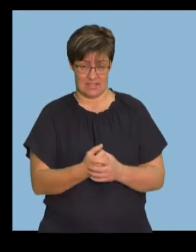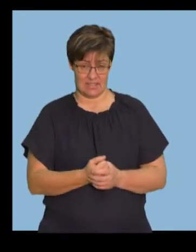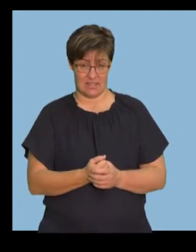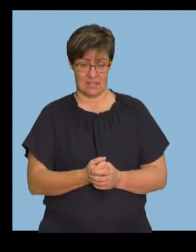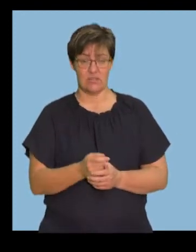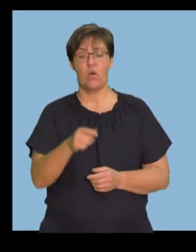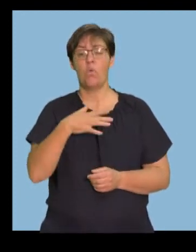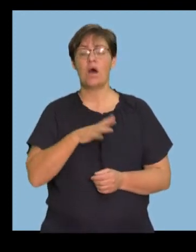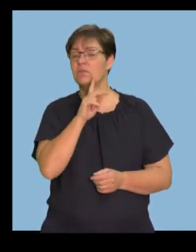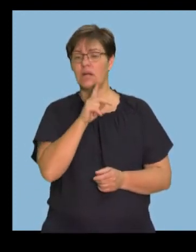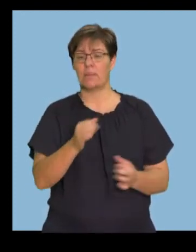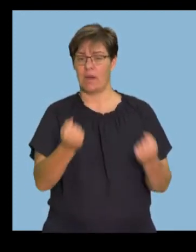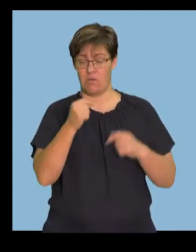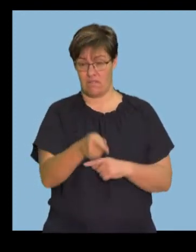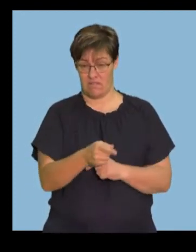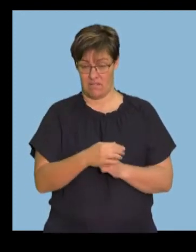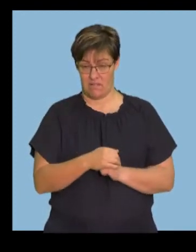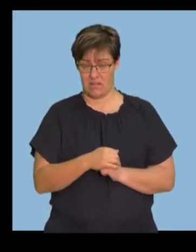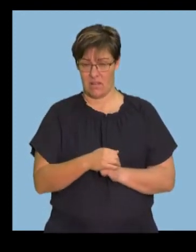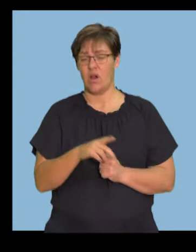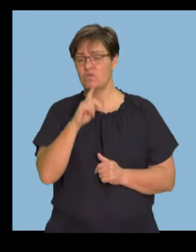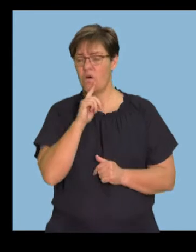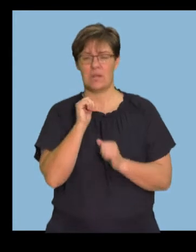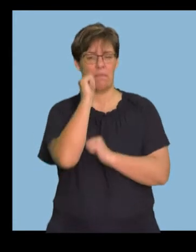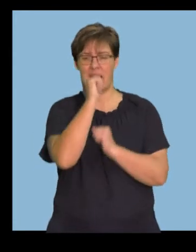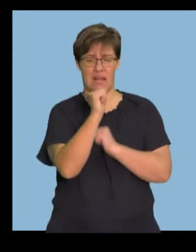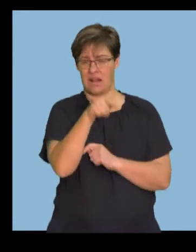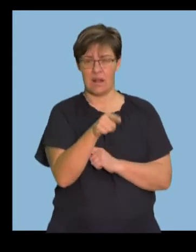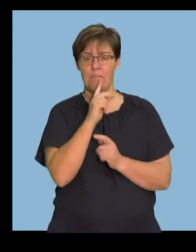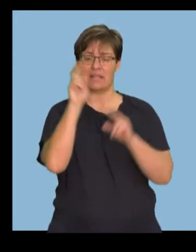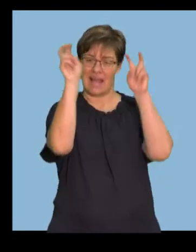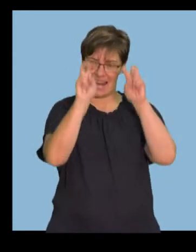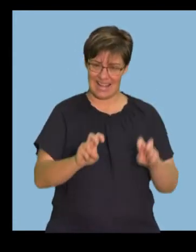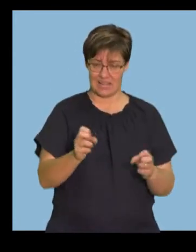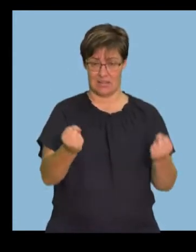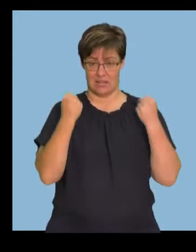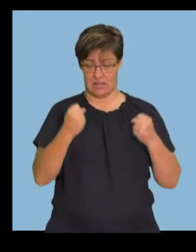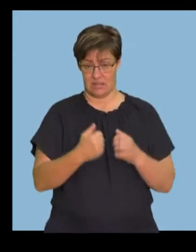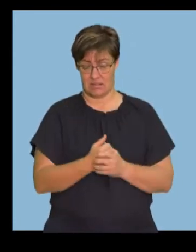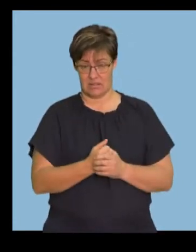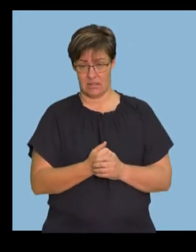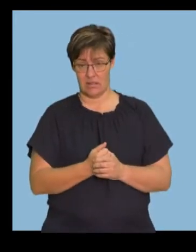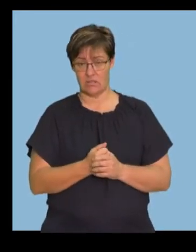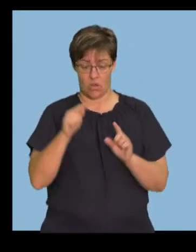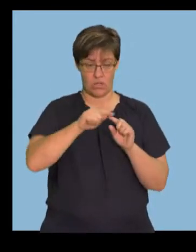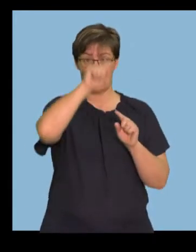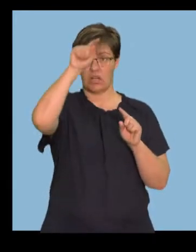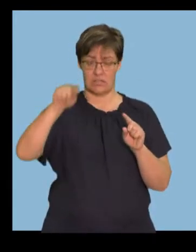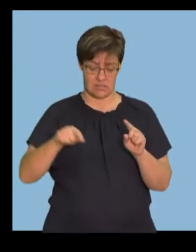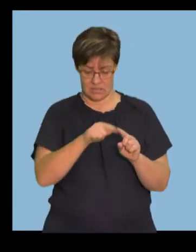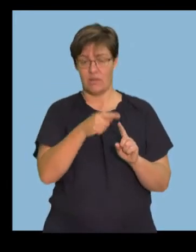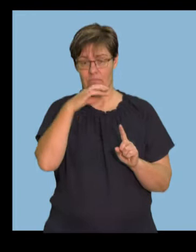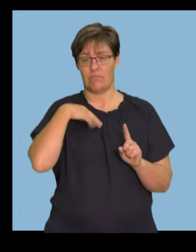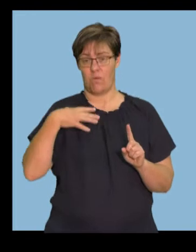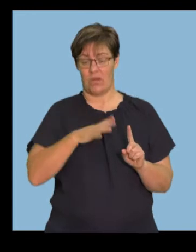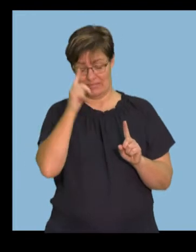the context here is that we're talking about power. It's not the mechanical power, but it's electrical power, okay? So the circuit is